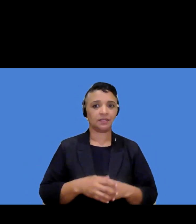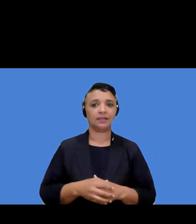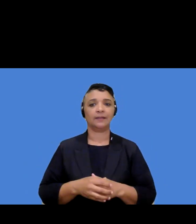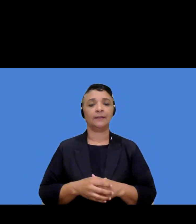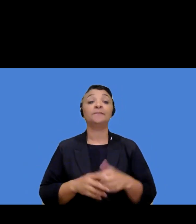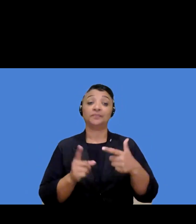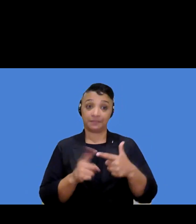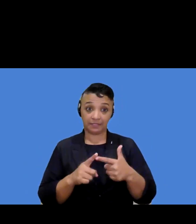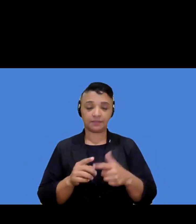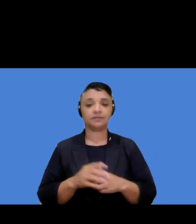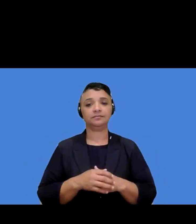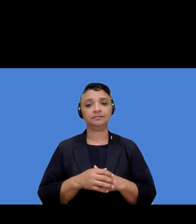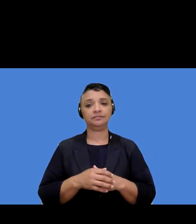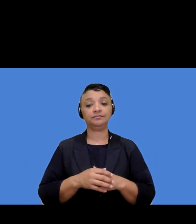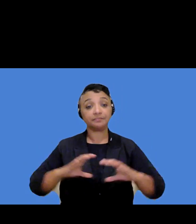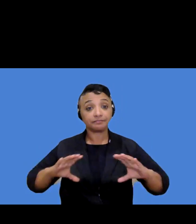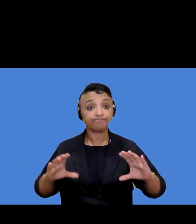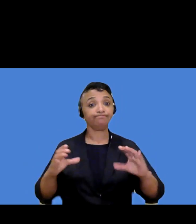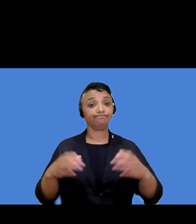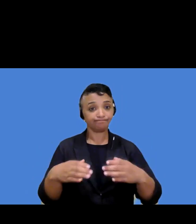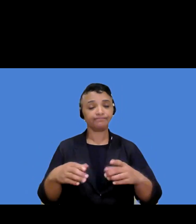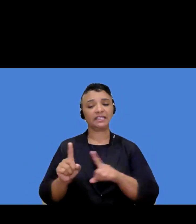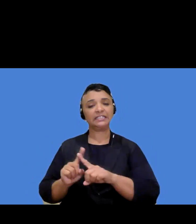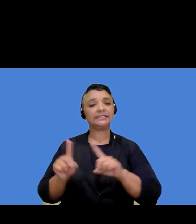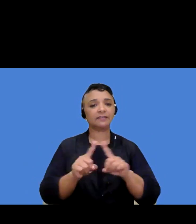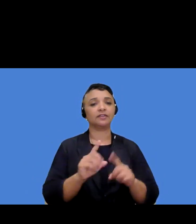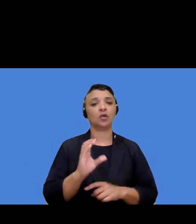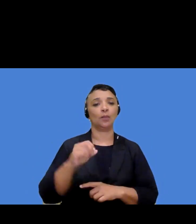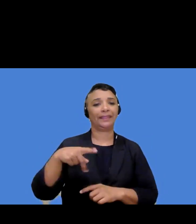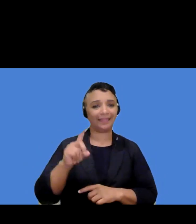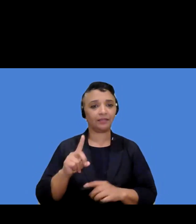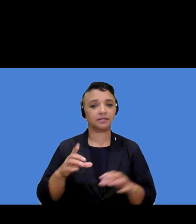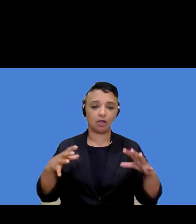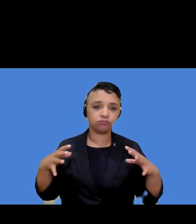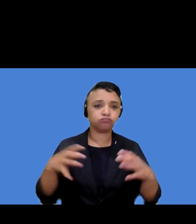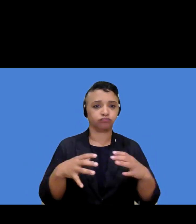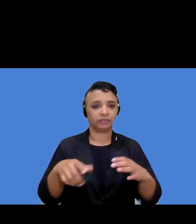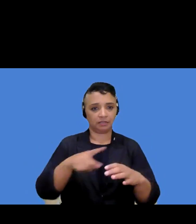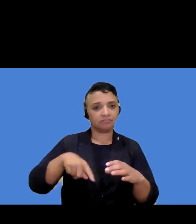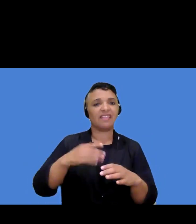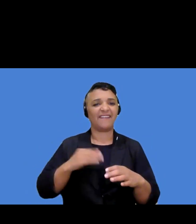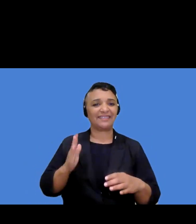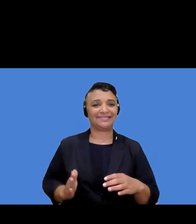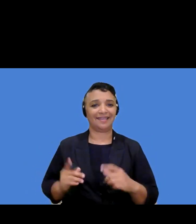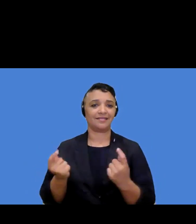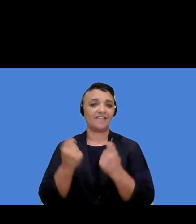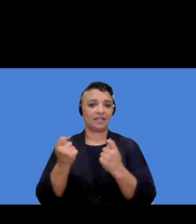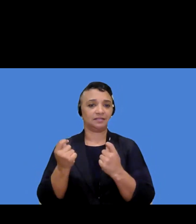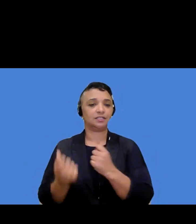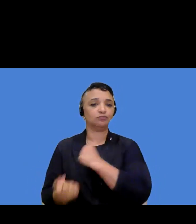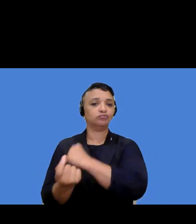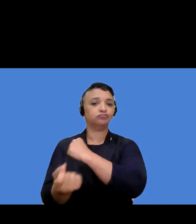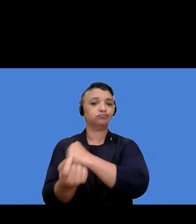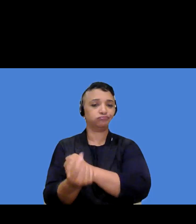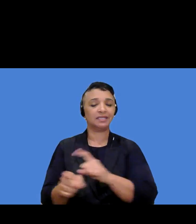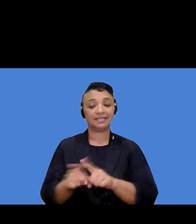the collective engagement of organization of people with disabilities, holding side event, prioritizing the agenda and